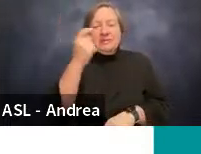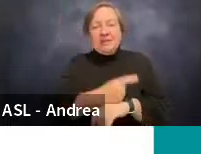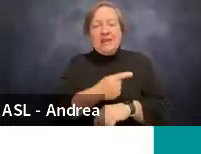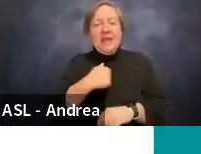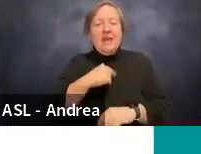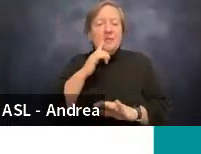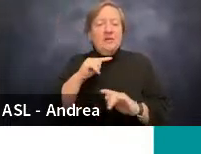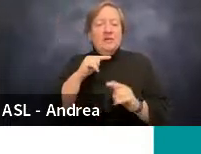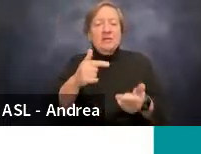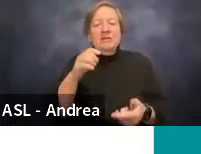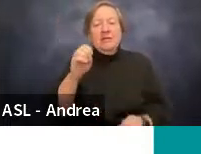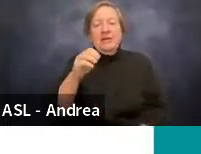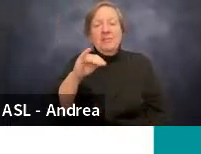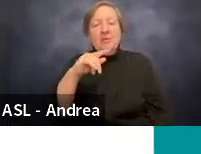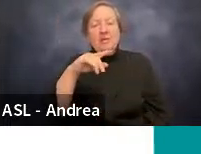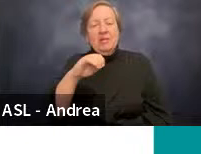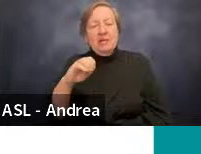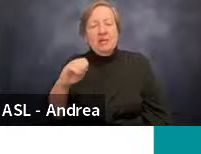will pass it over to Emily.